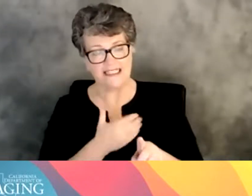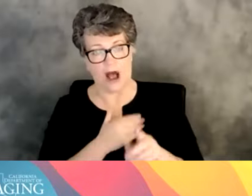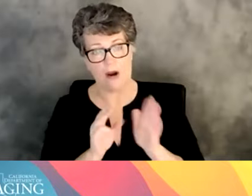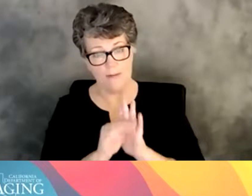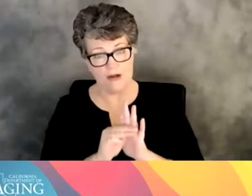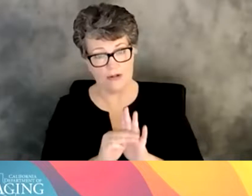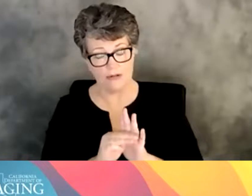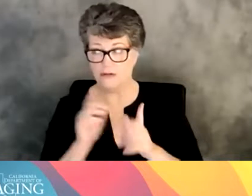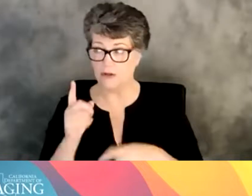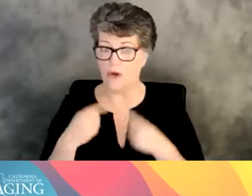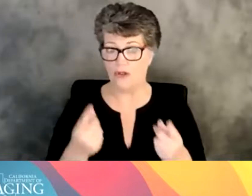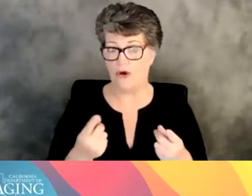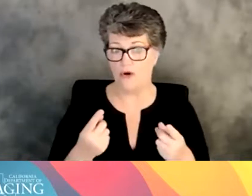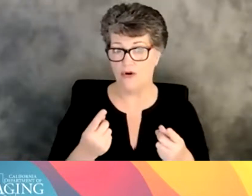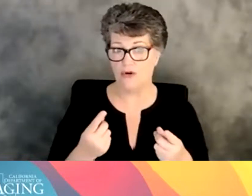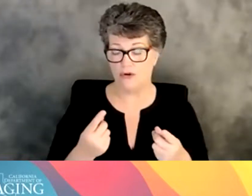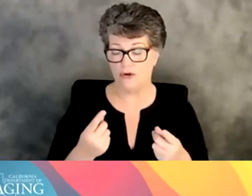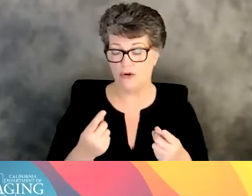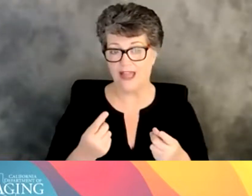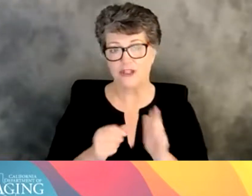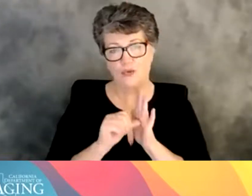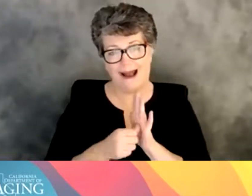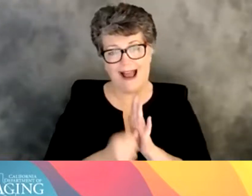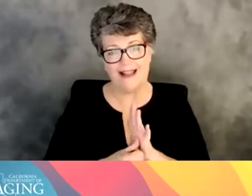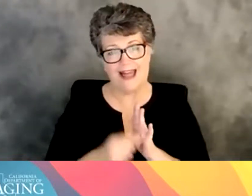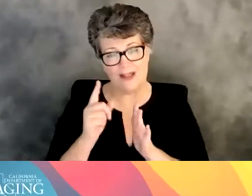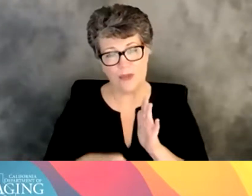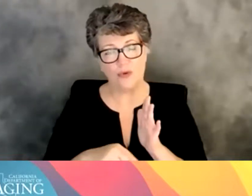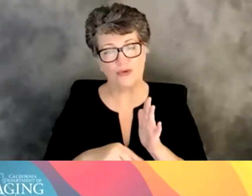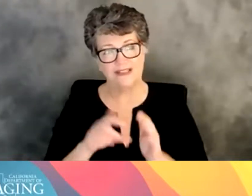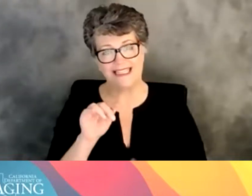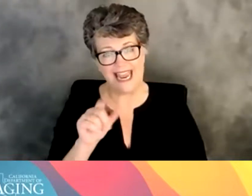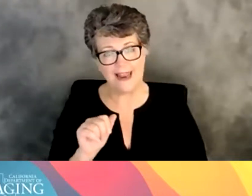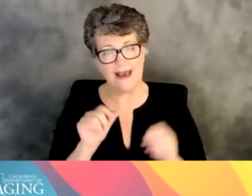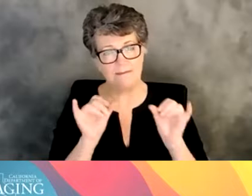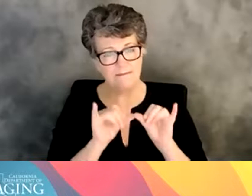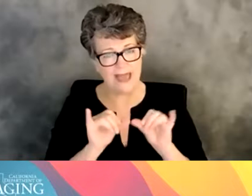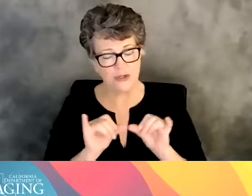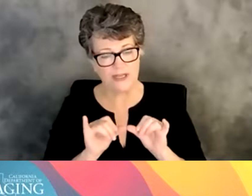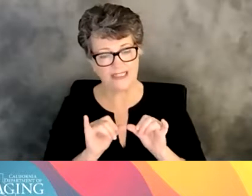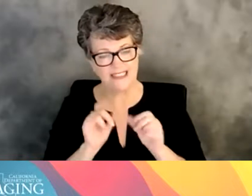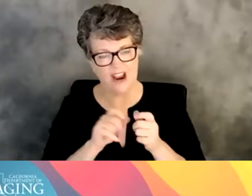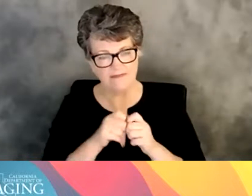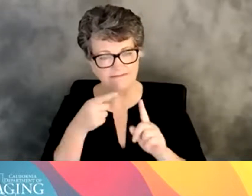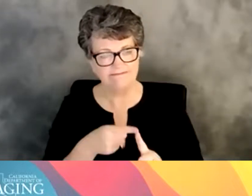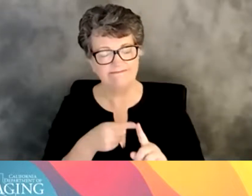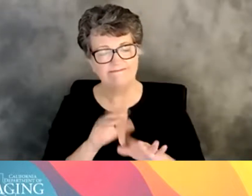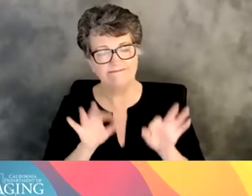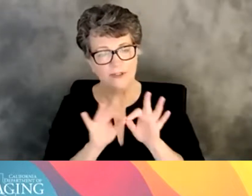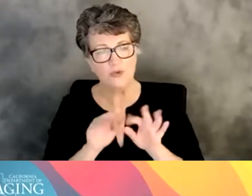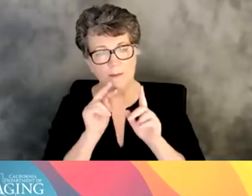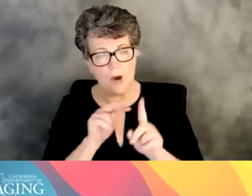all along has been to highlight those pieces of data and those metrics of particular relevance to